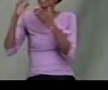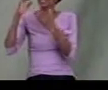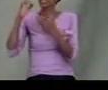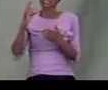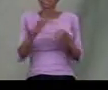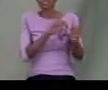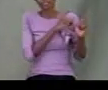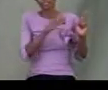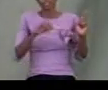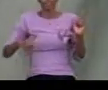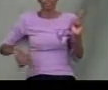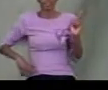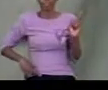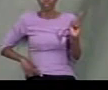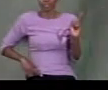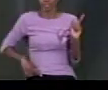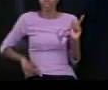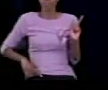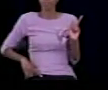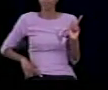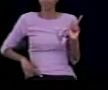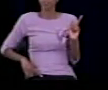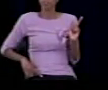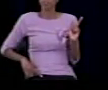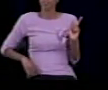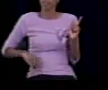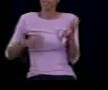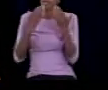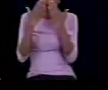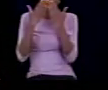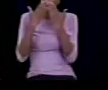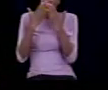Thank you, Lord.